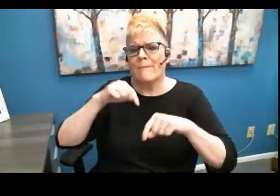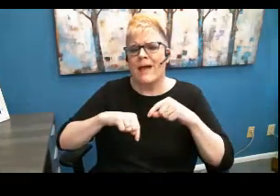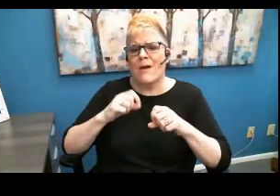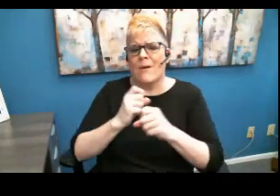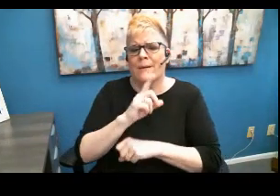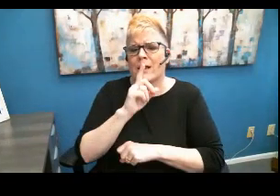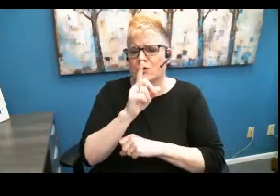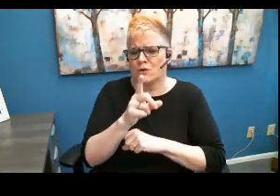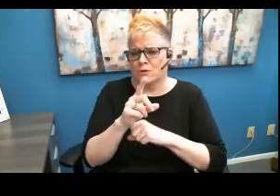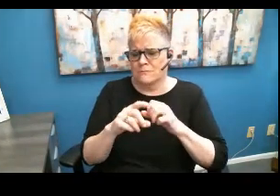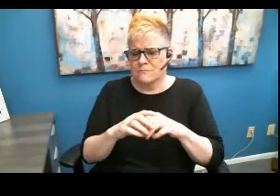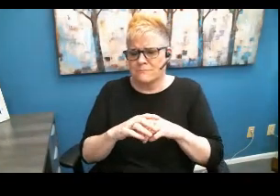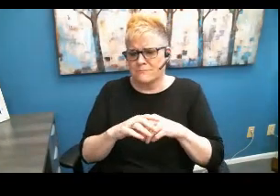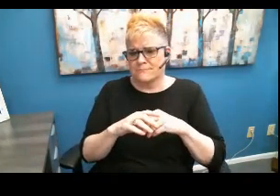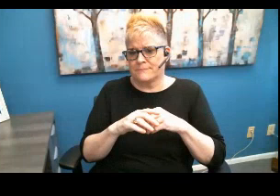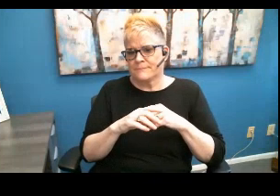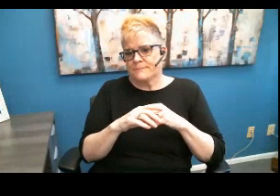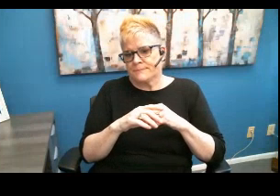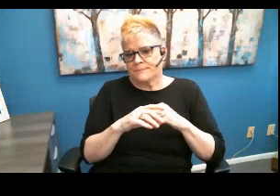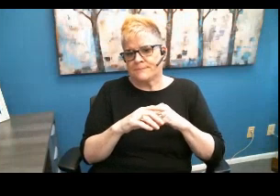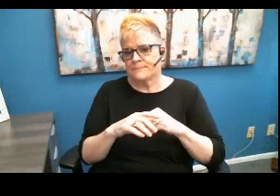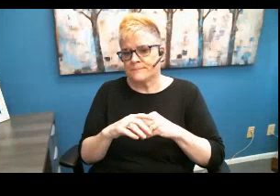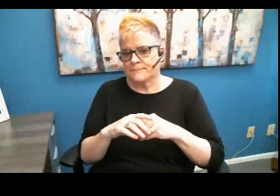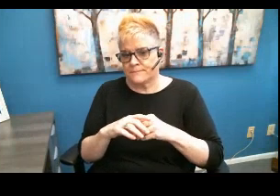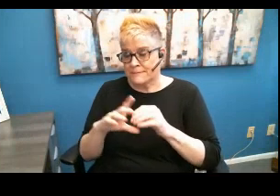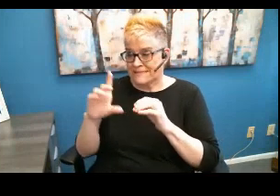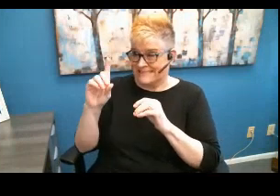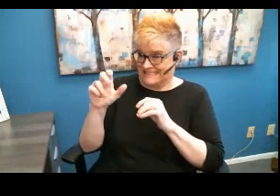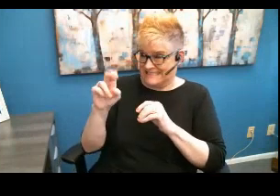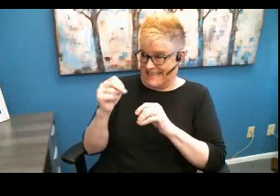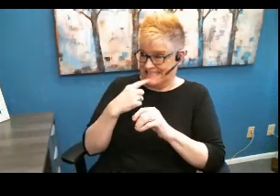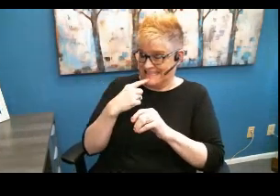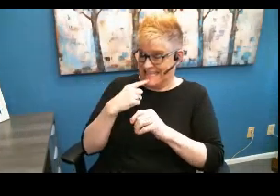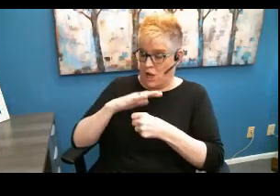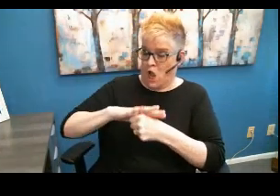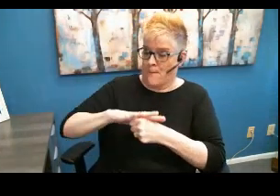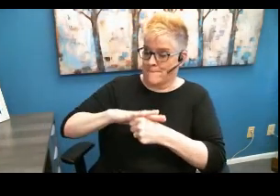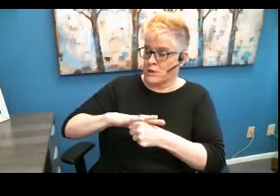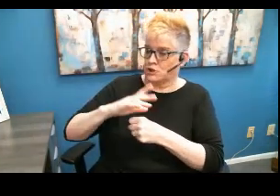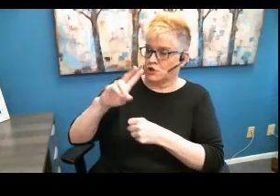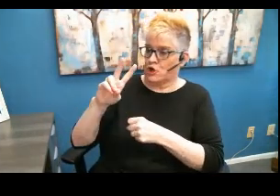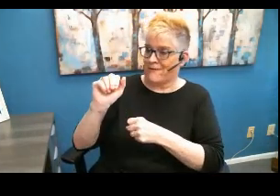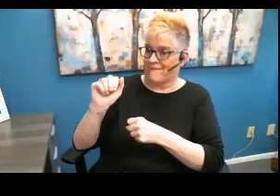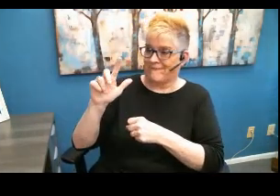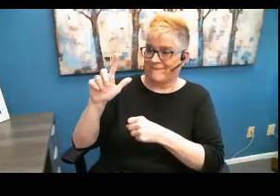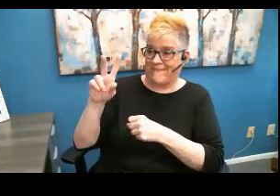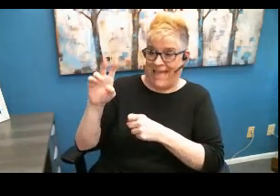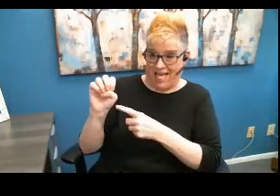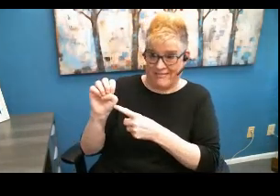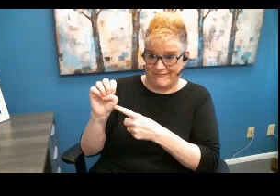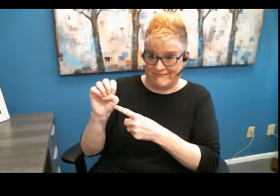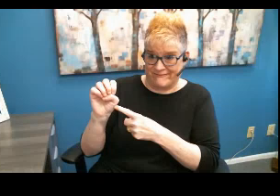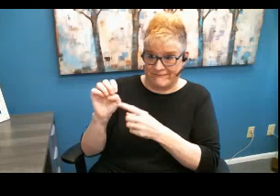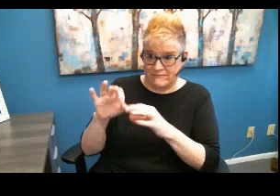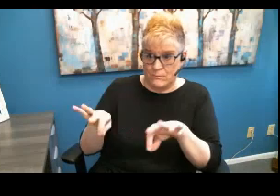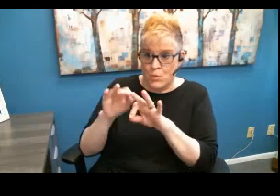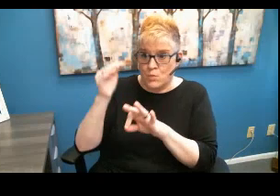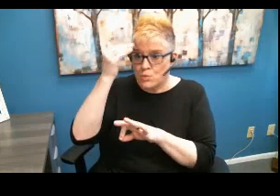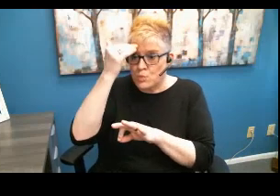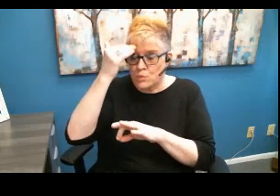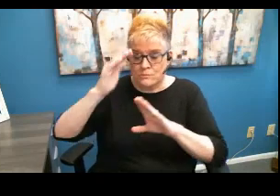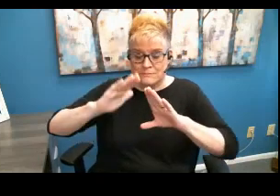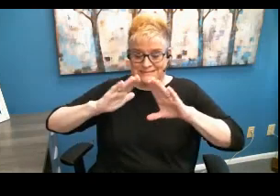sure. Yeah. So they mentioned a compressor valve, compressor station. What's important to know is our system of